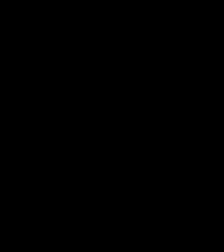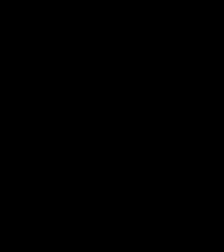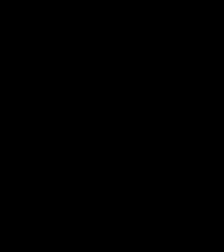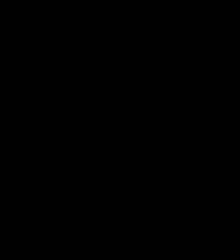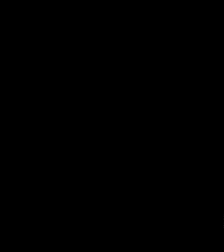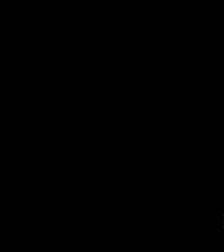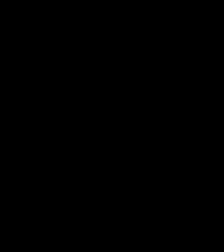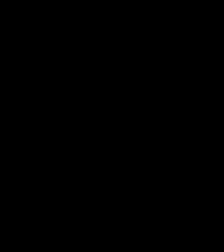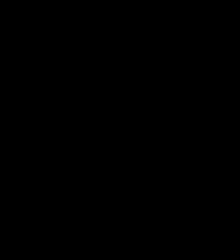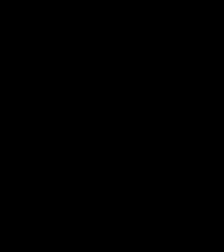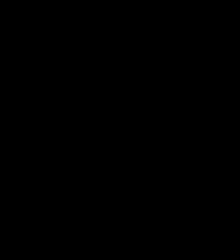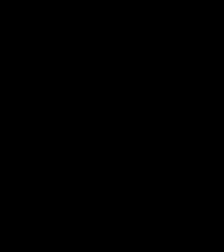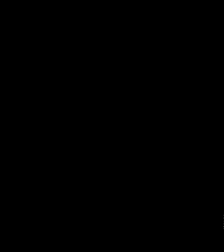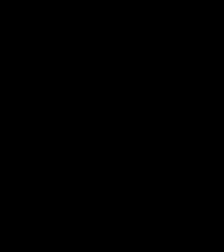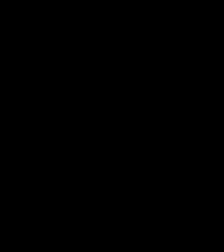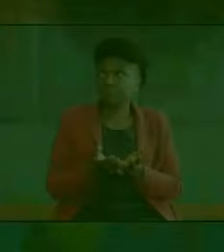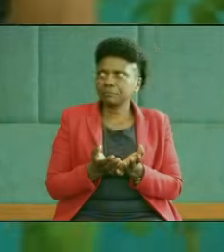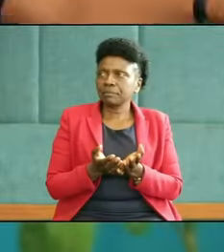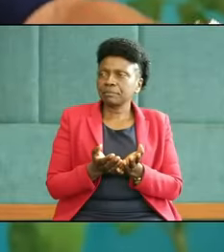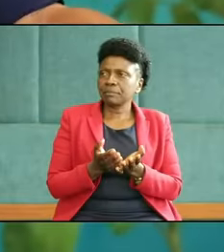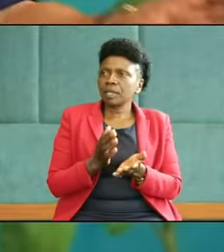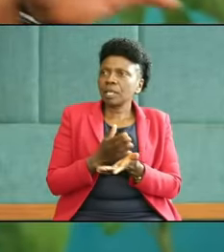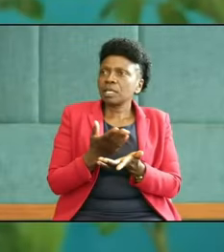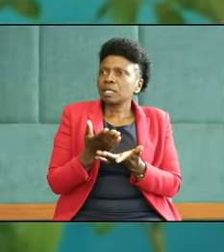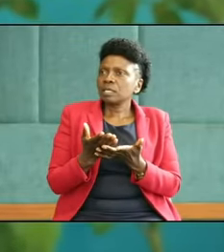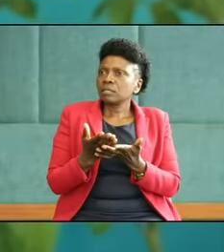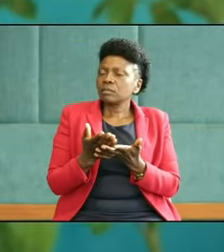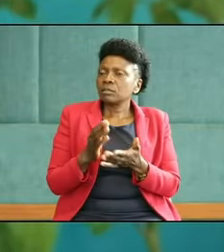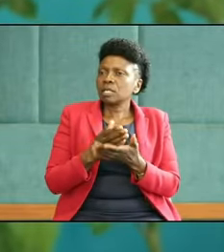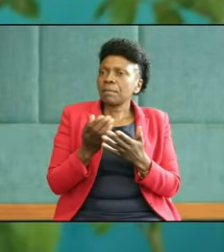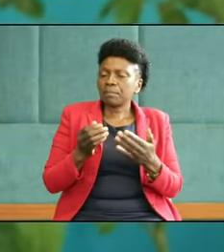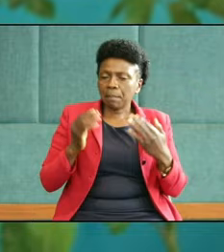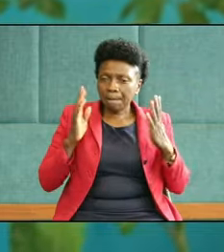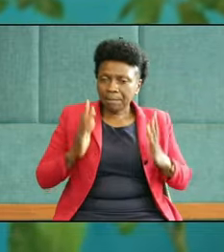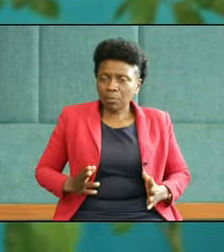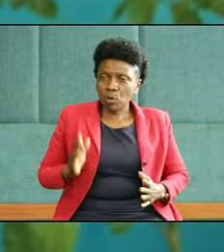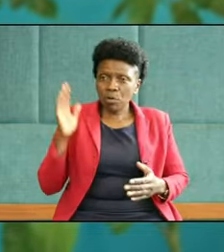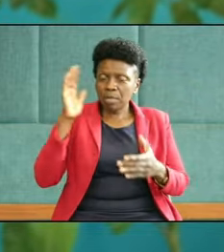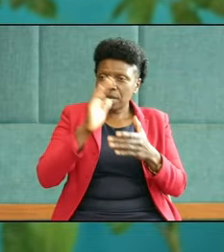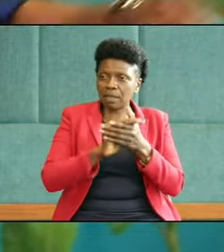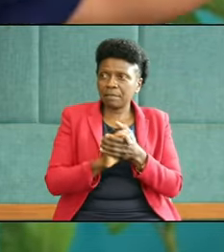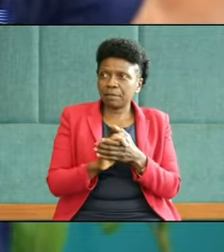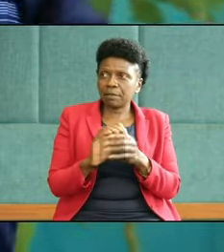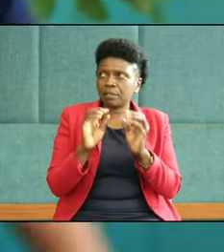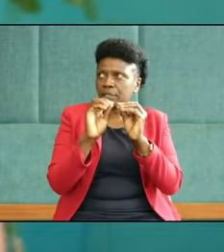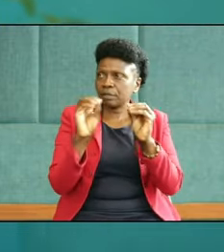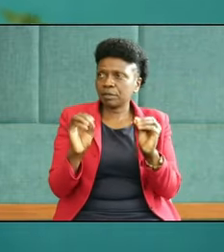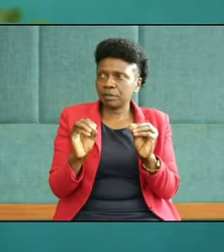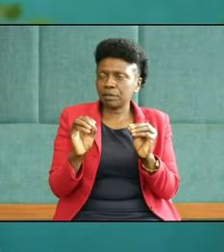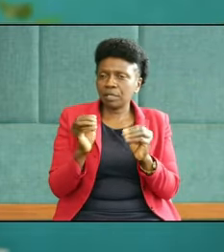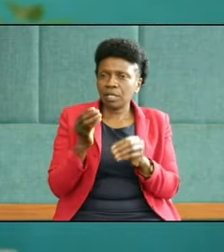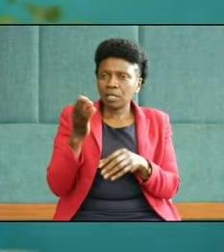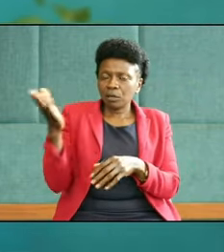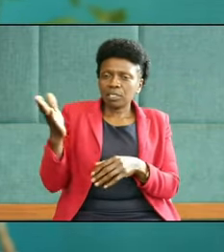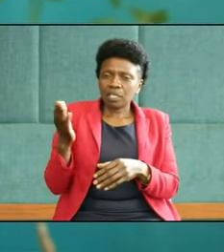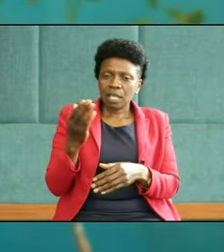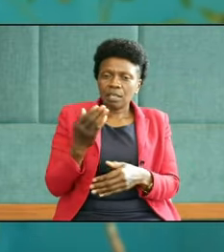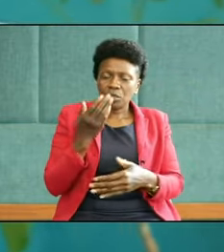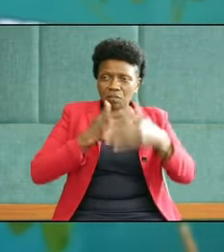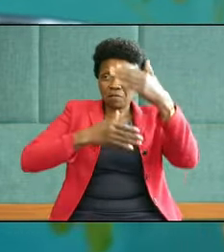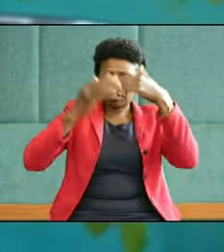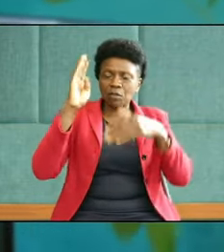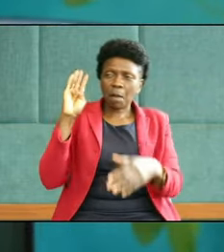redemption to the world. There are some individuals who were not believing. I was in the University of Barrington, and